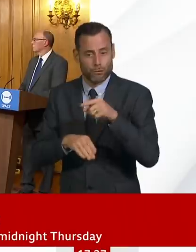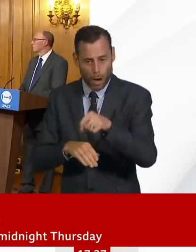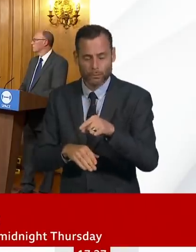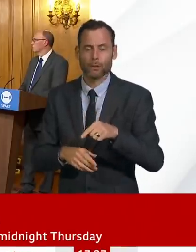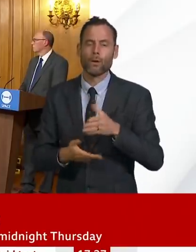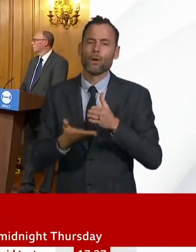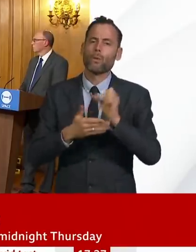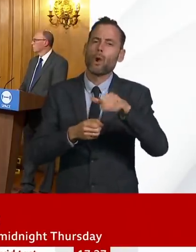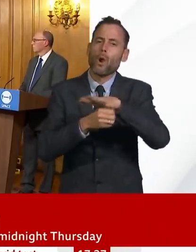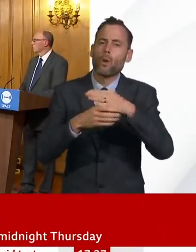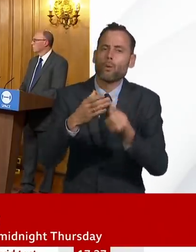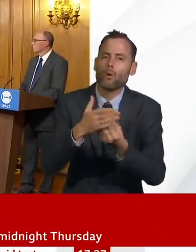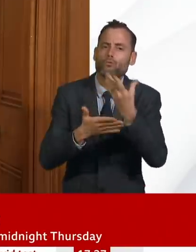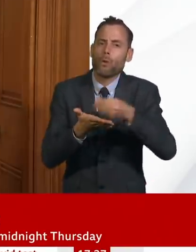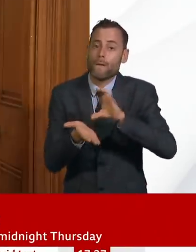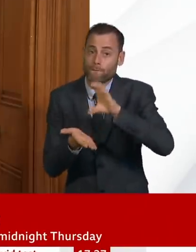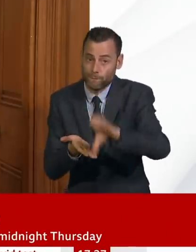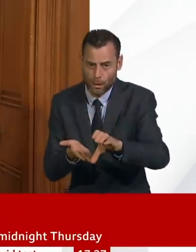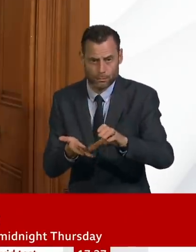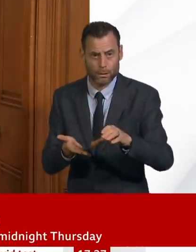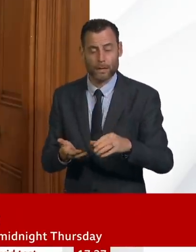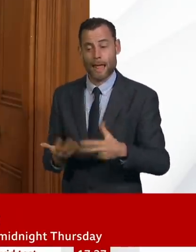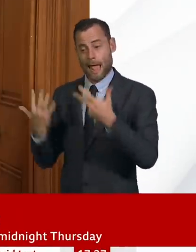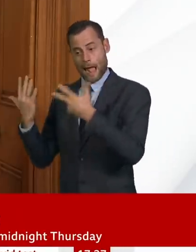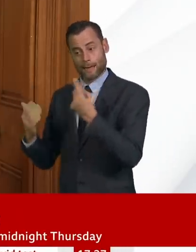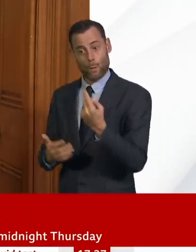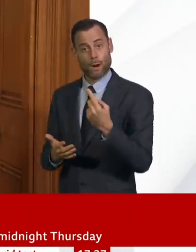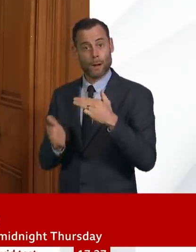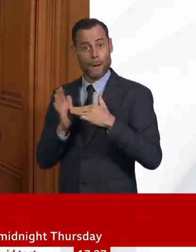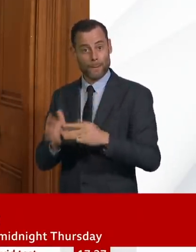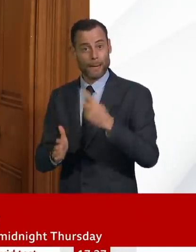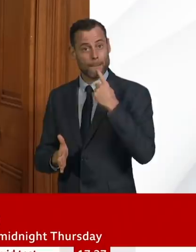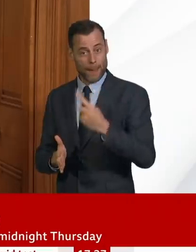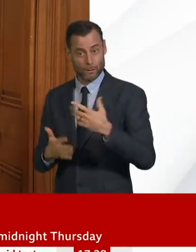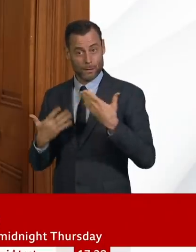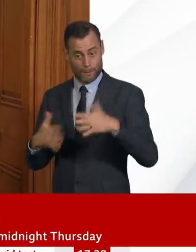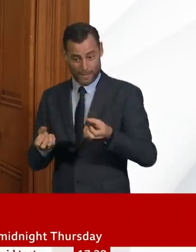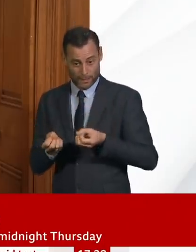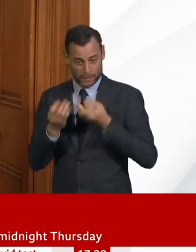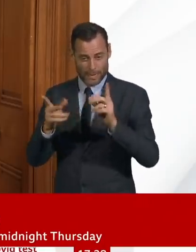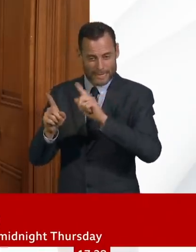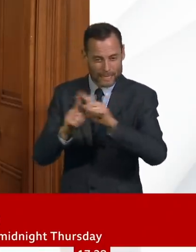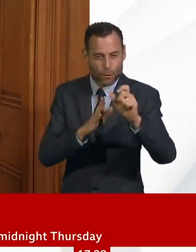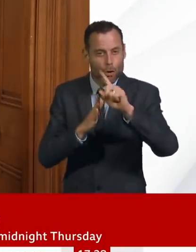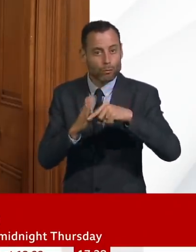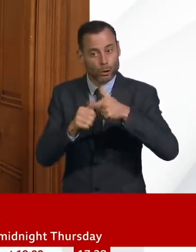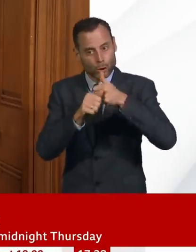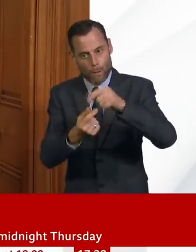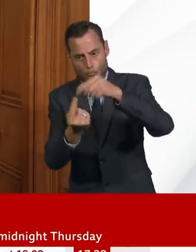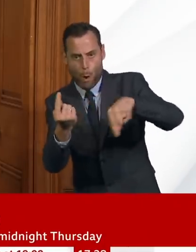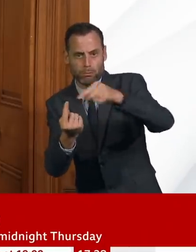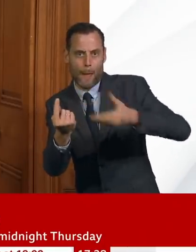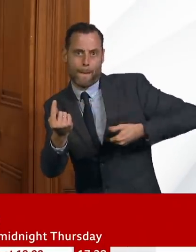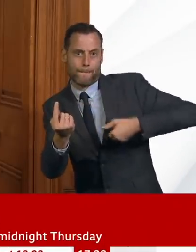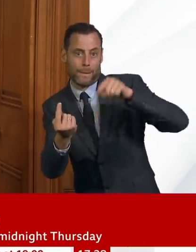Fund to help them, and £81 million of shovel-ready projects to support business